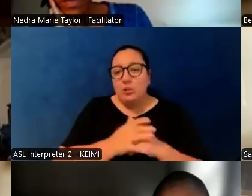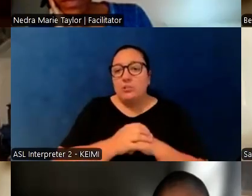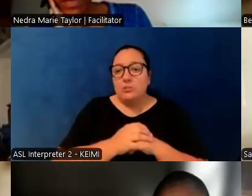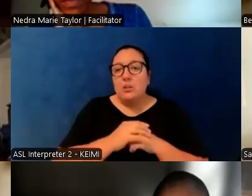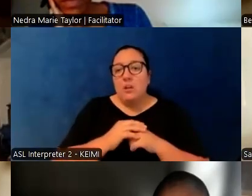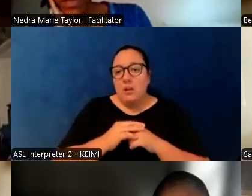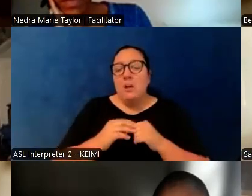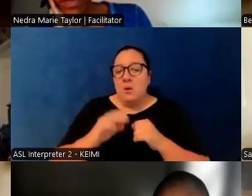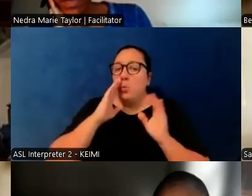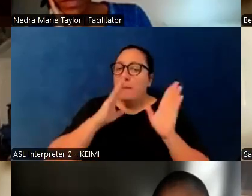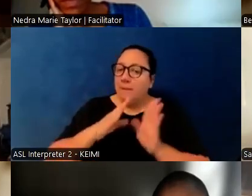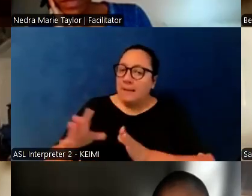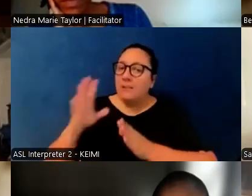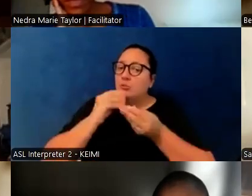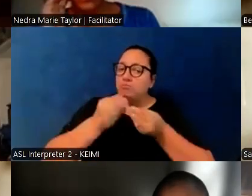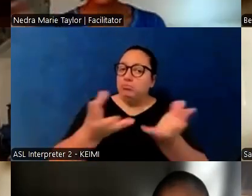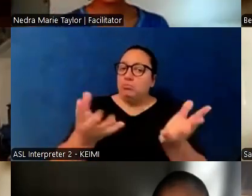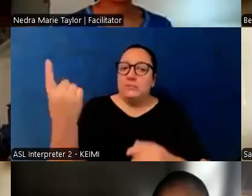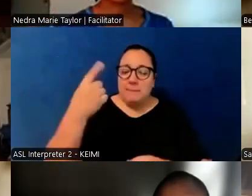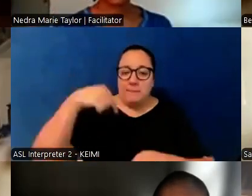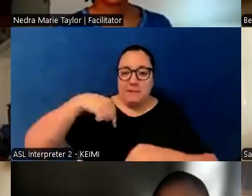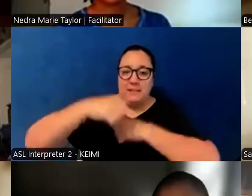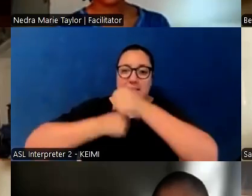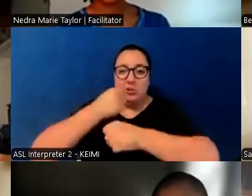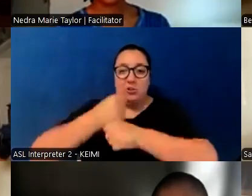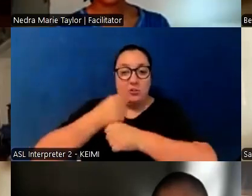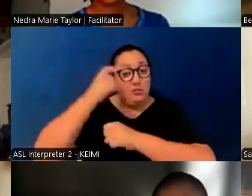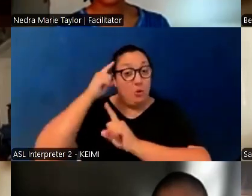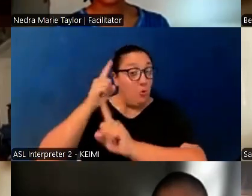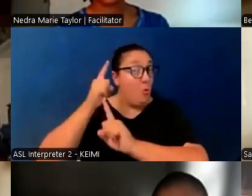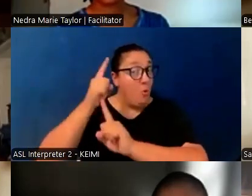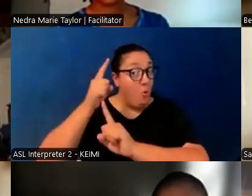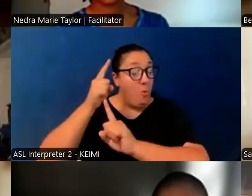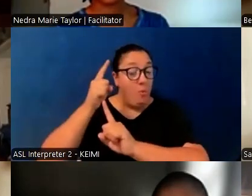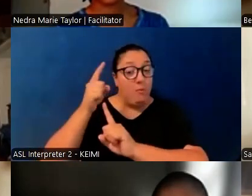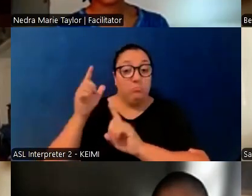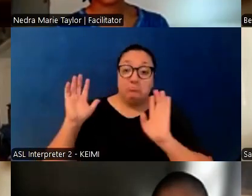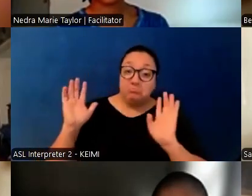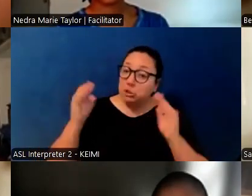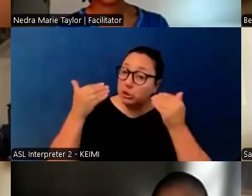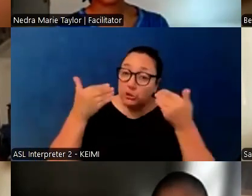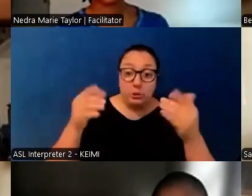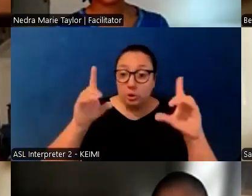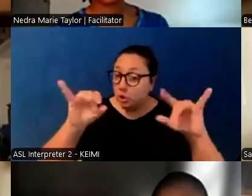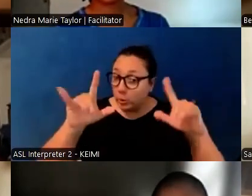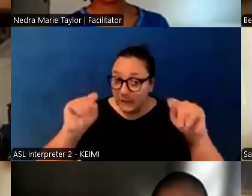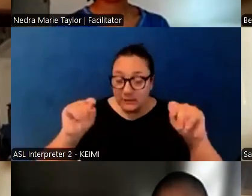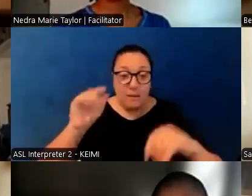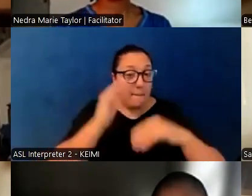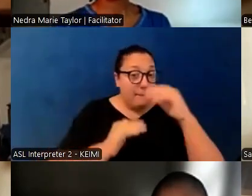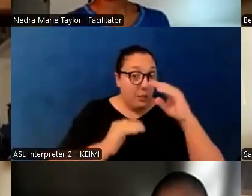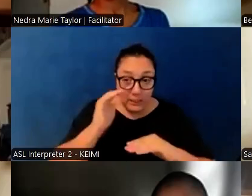and we plan to roll something out this year. I mean, the goal is to just do it, build it, they will come,